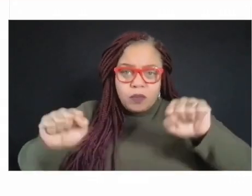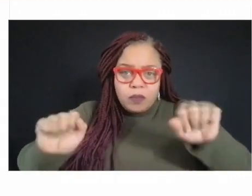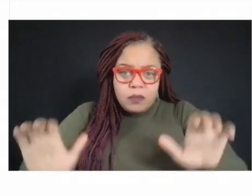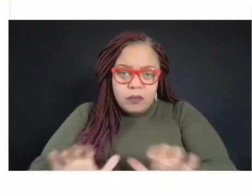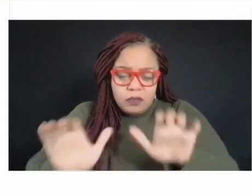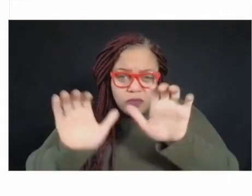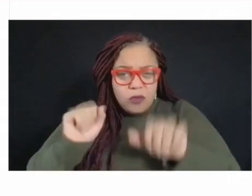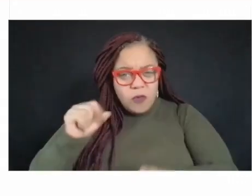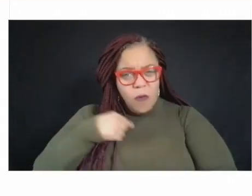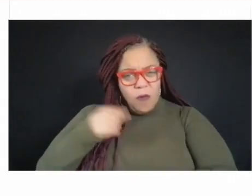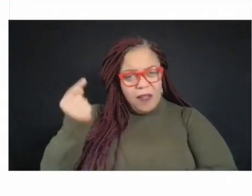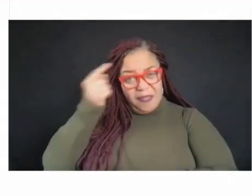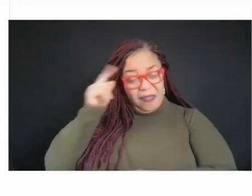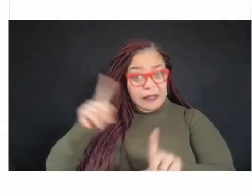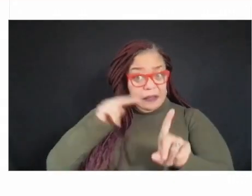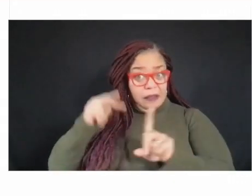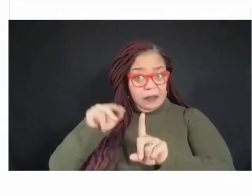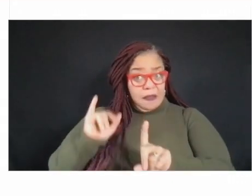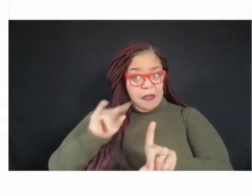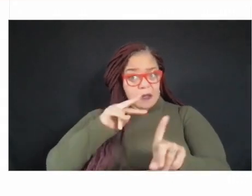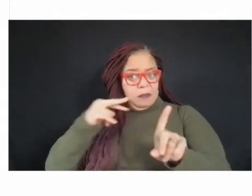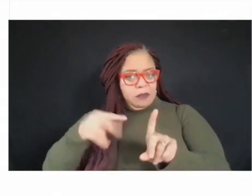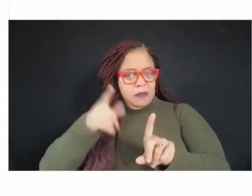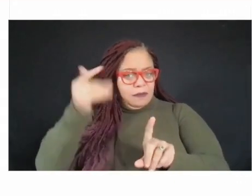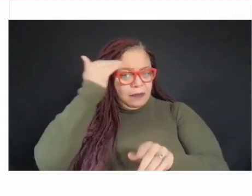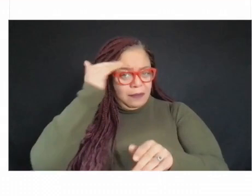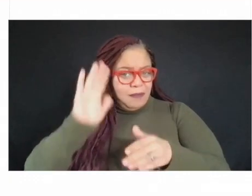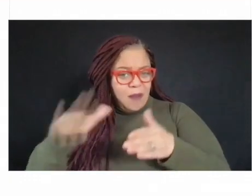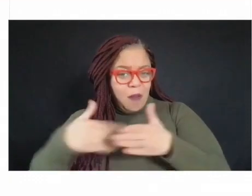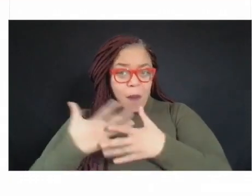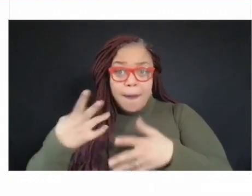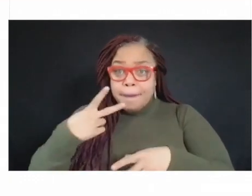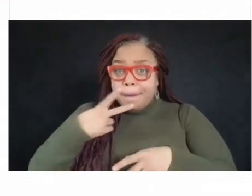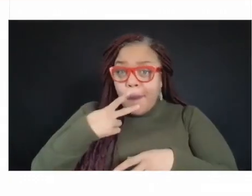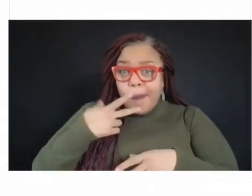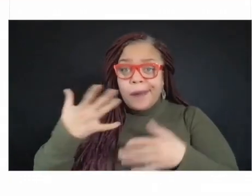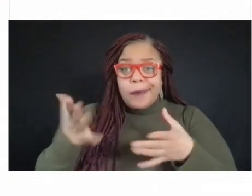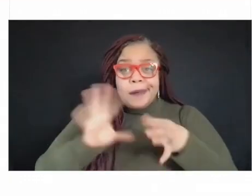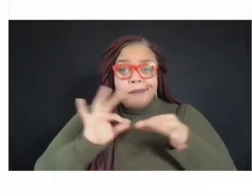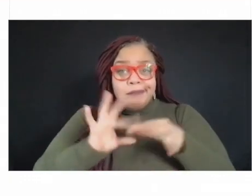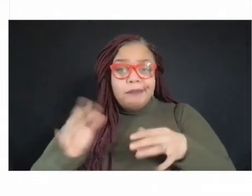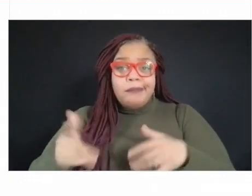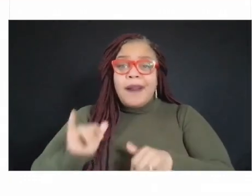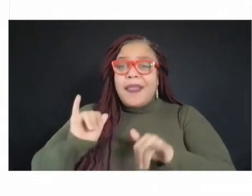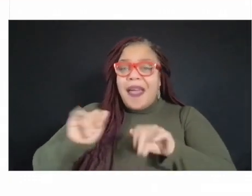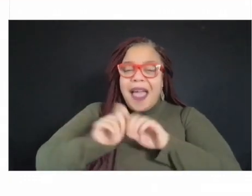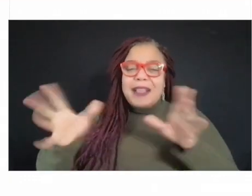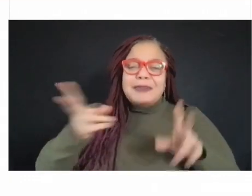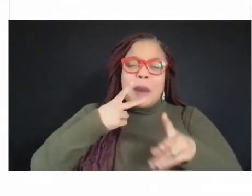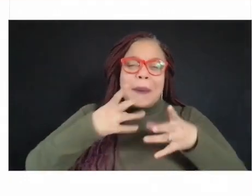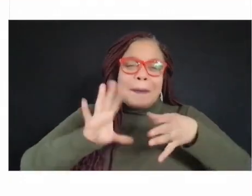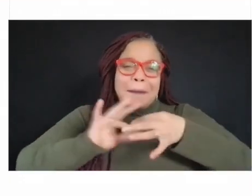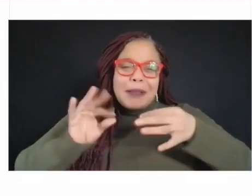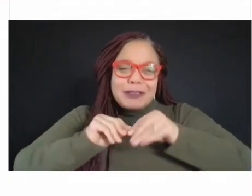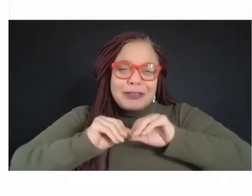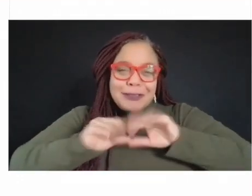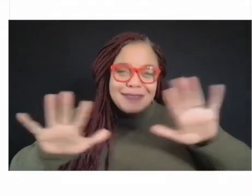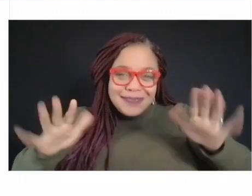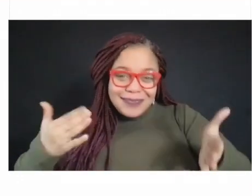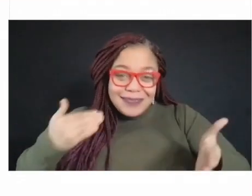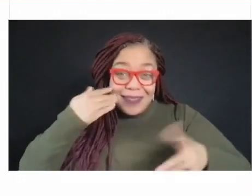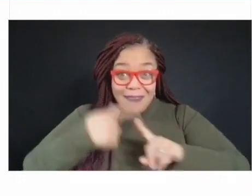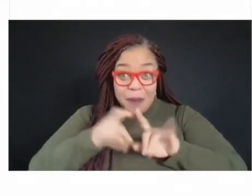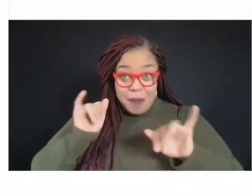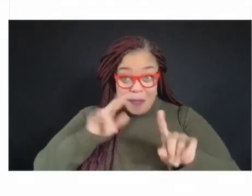whole conveying the smoking message. I look at it from that perspective. Number one, you're not going to change